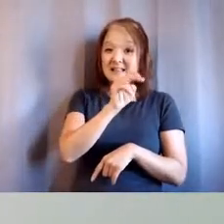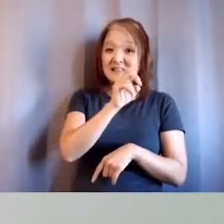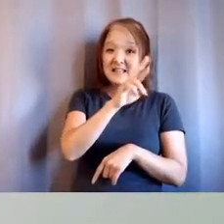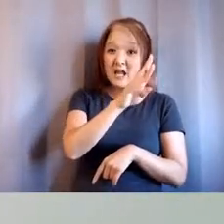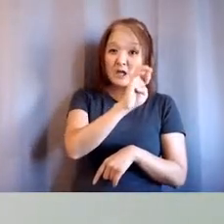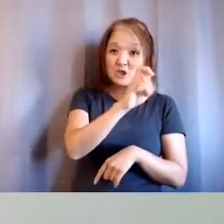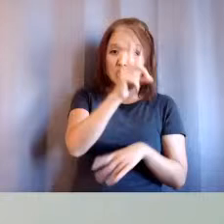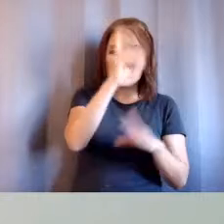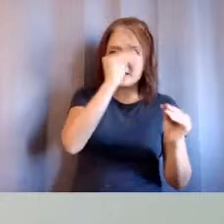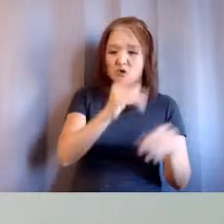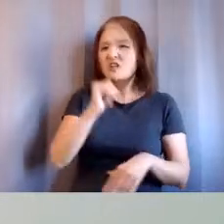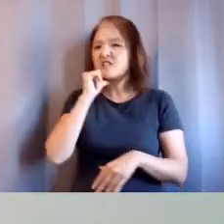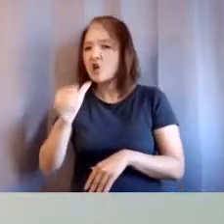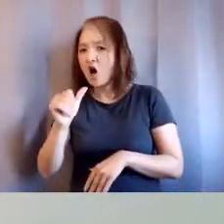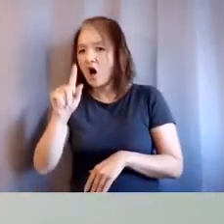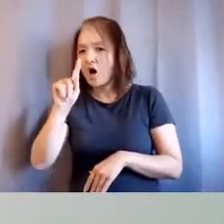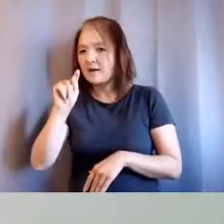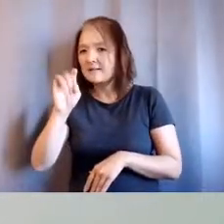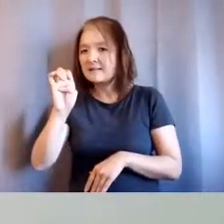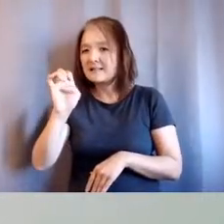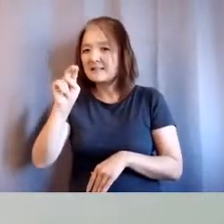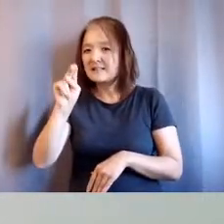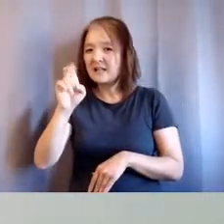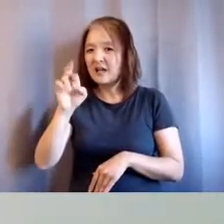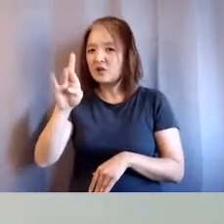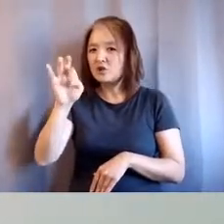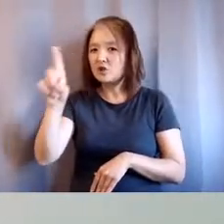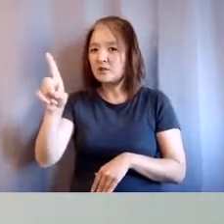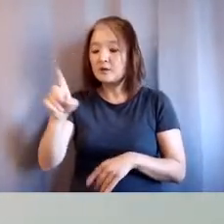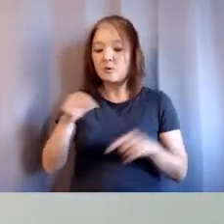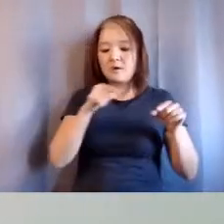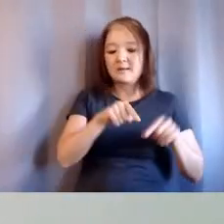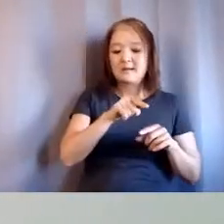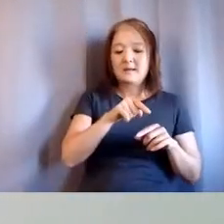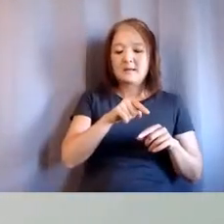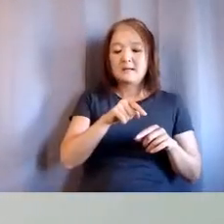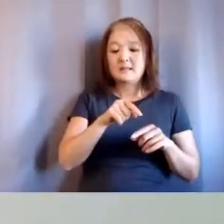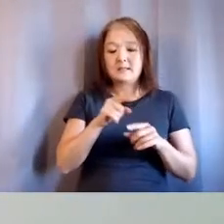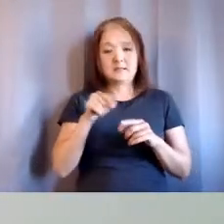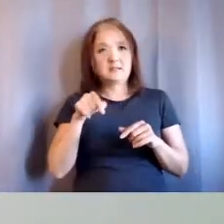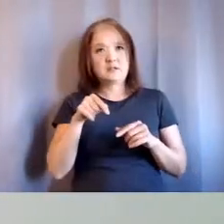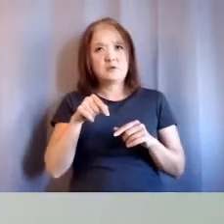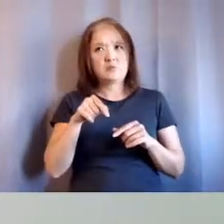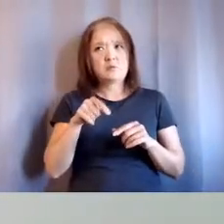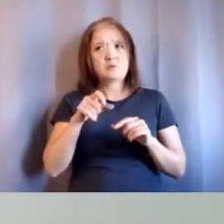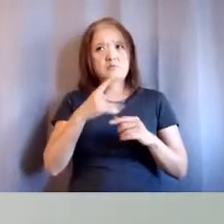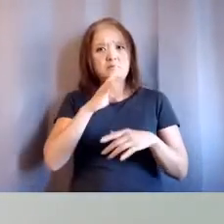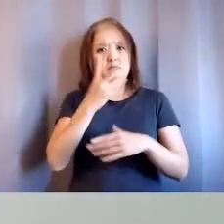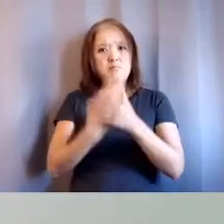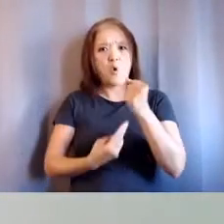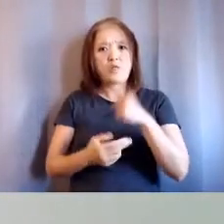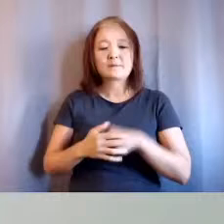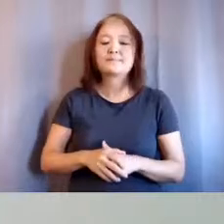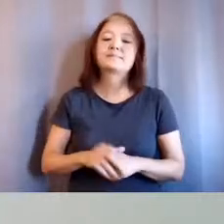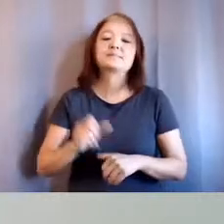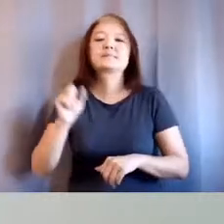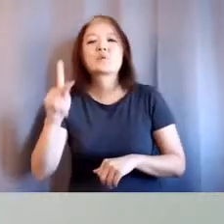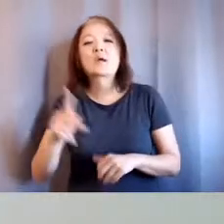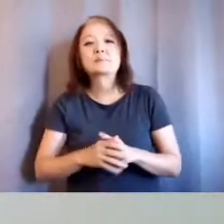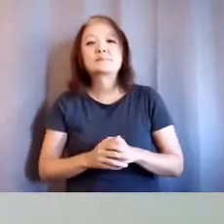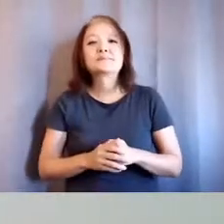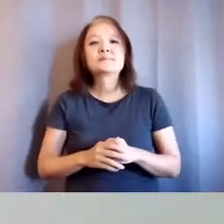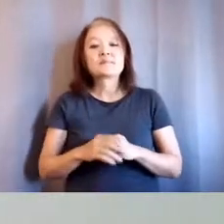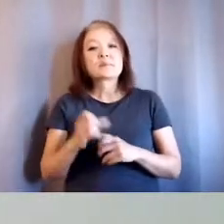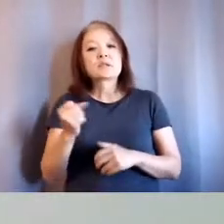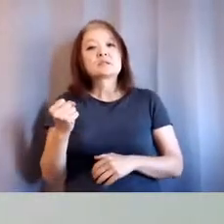asking? In this case, they're tenured, but tell me about a non-tenured teacher also. Okay. So